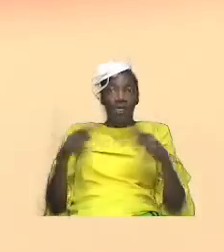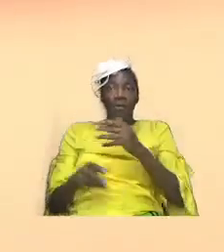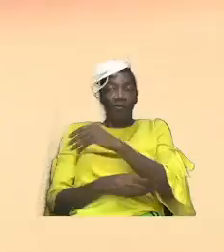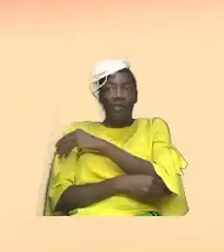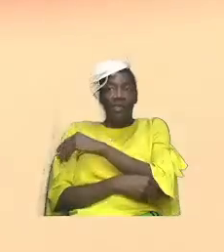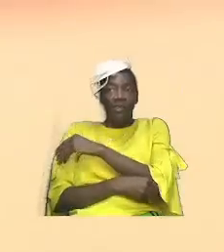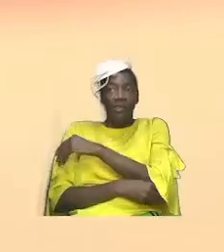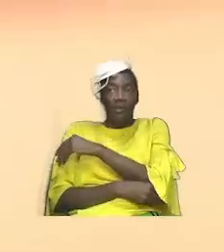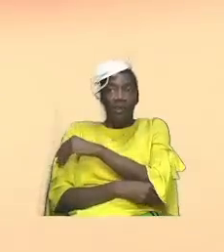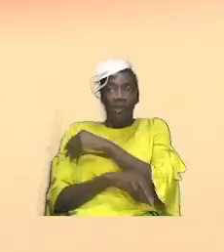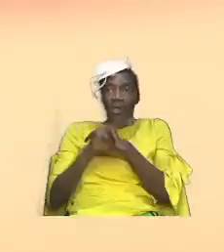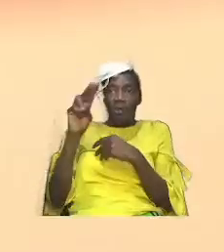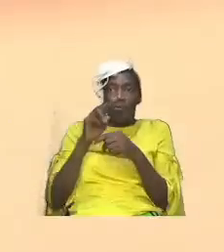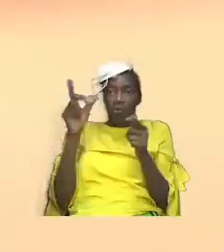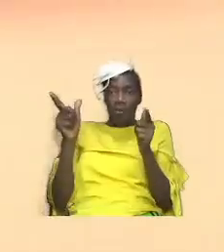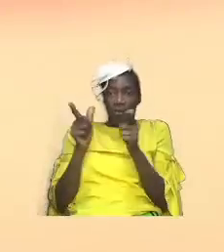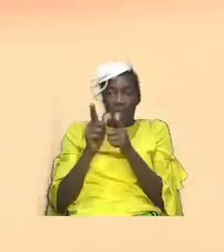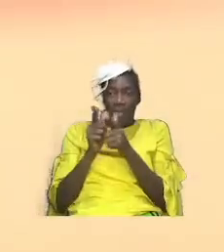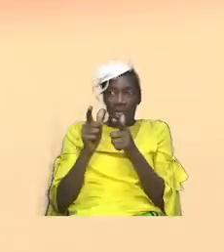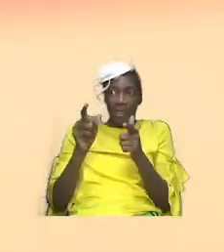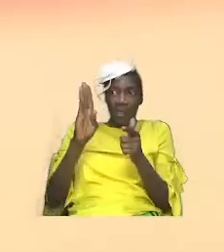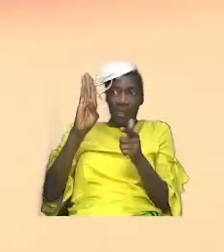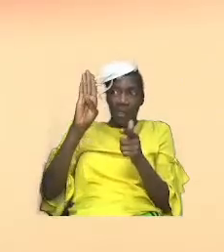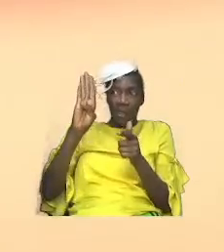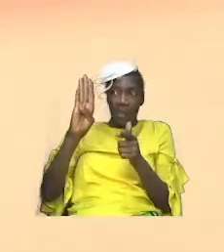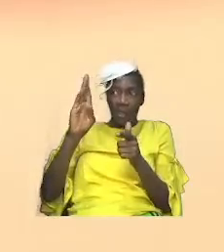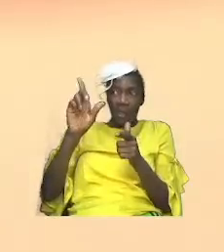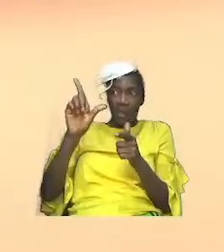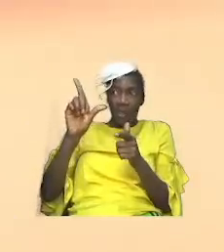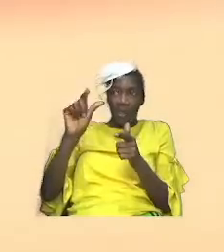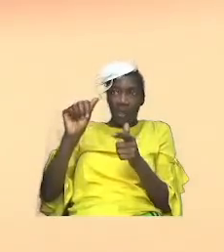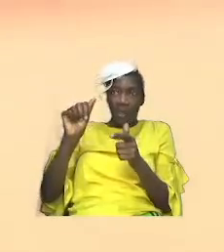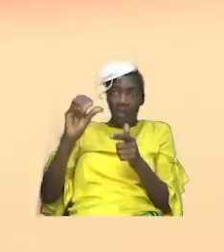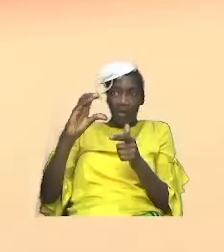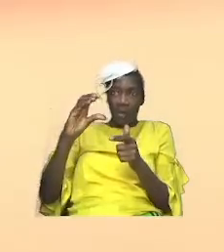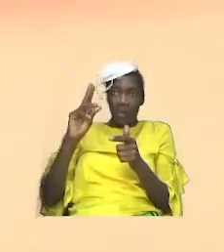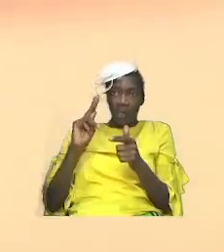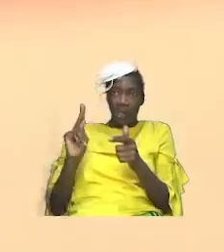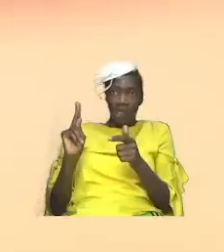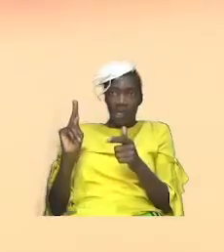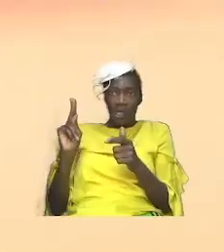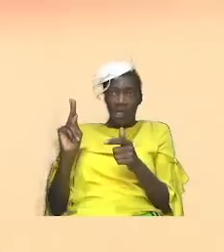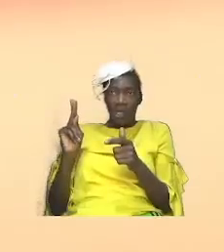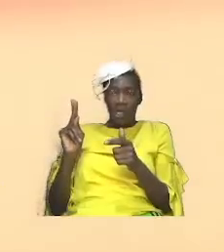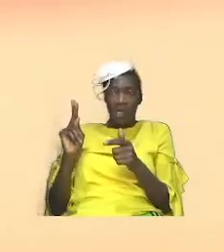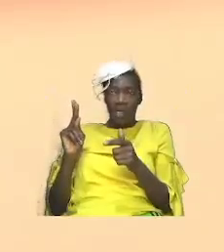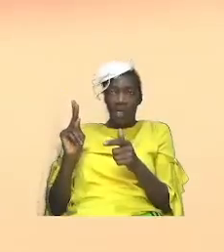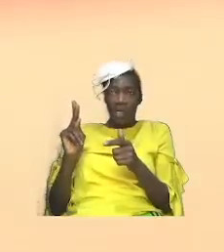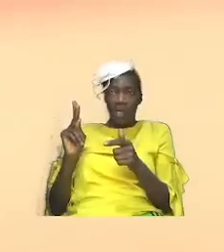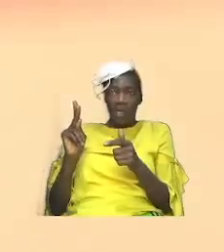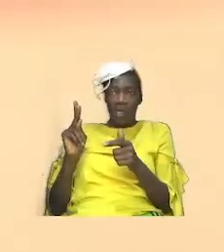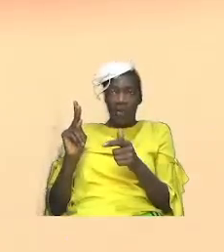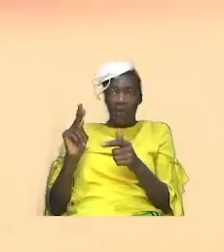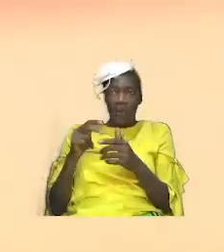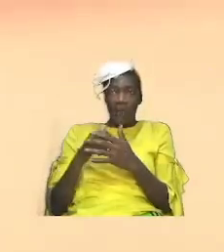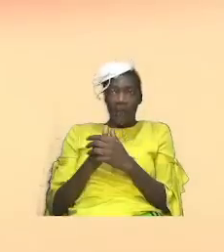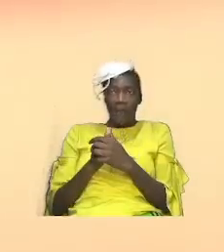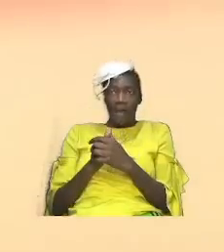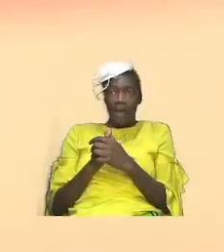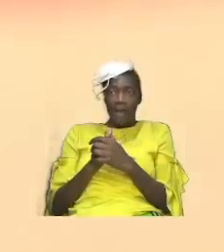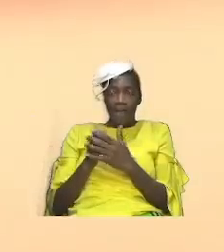little 4-inch block because it's cheaper to build the walls. So, all right, me get the foundation now, come. Because you know you have some builders like